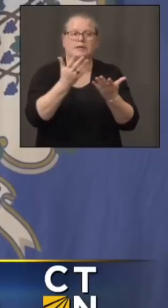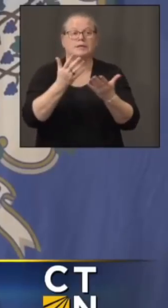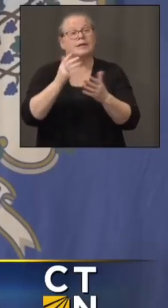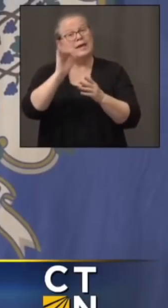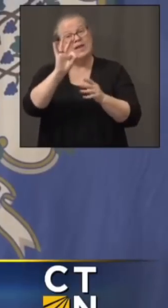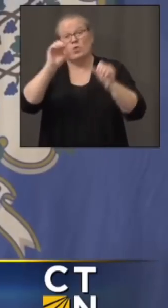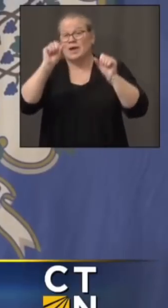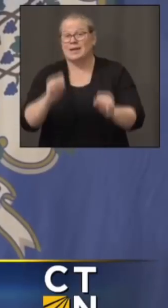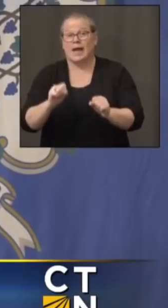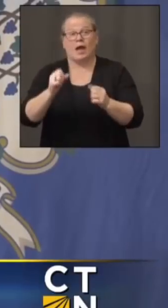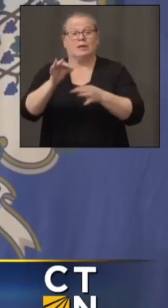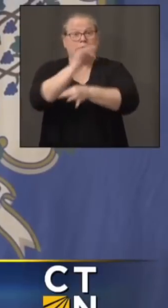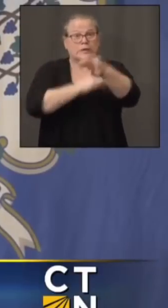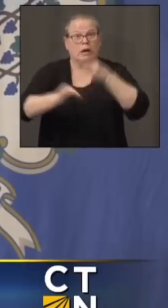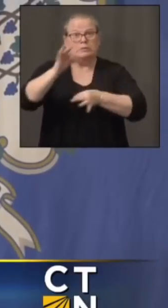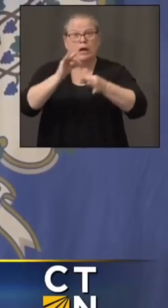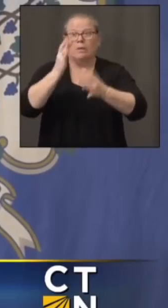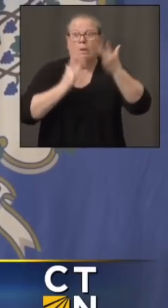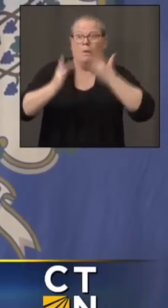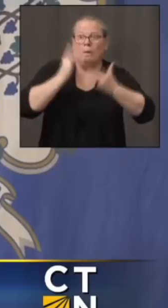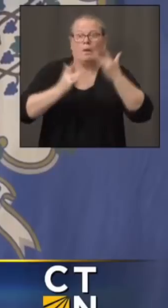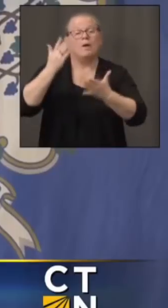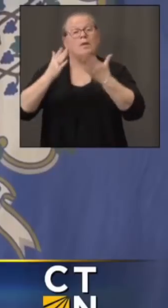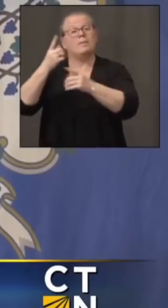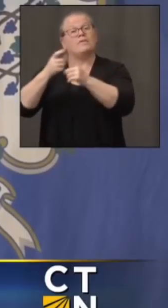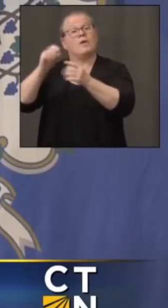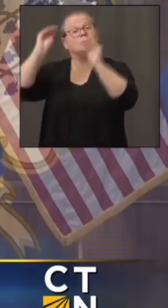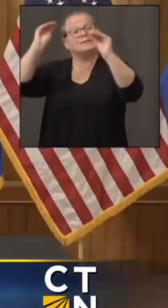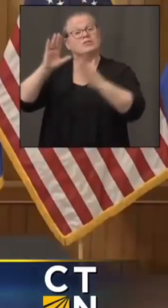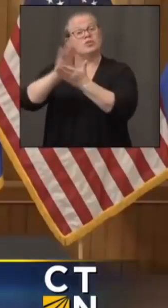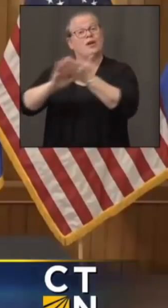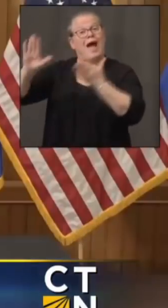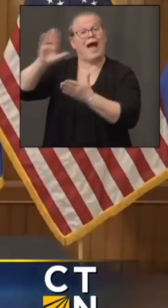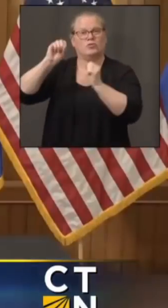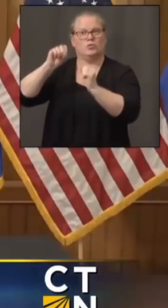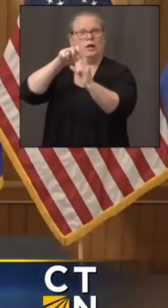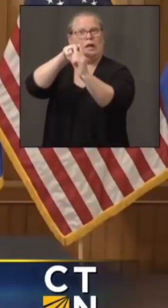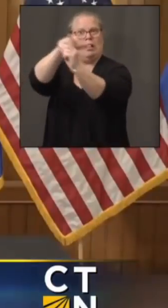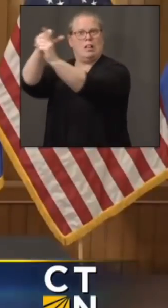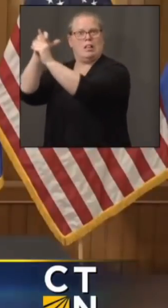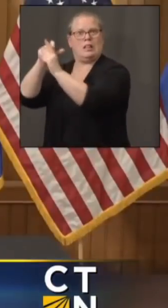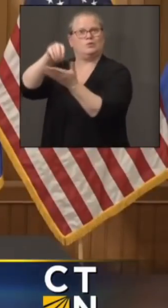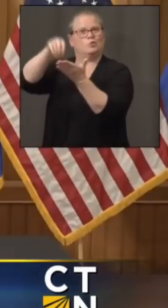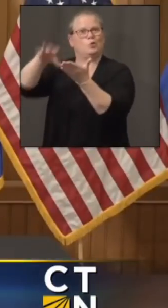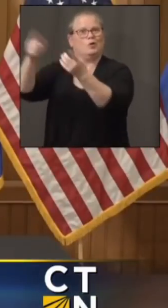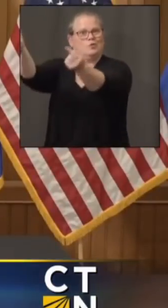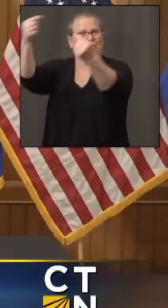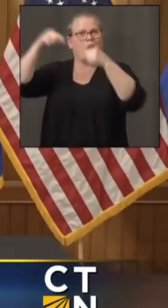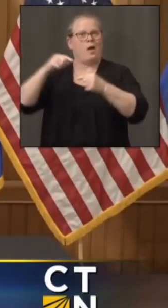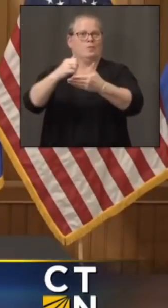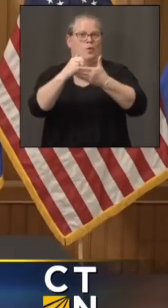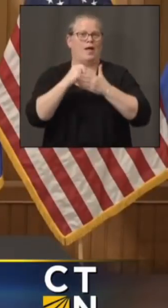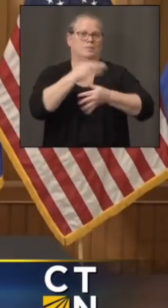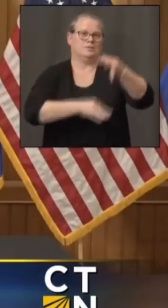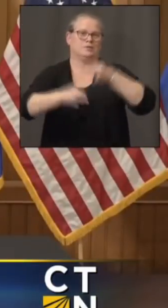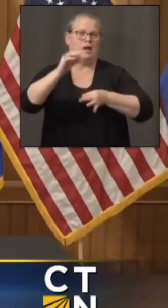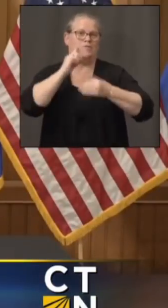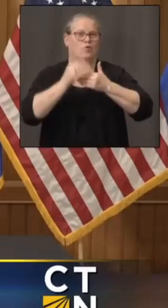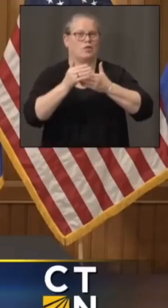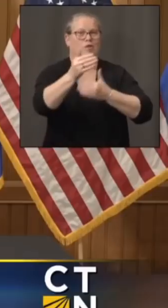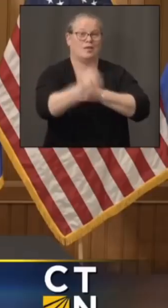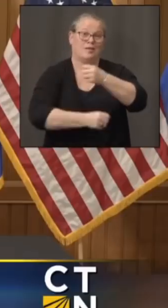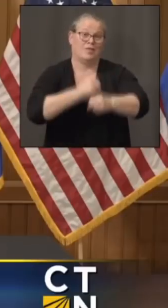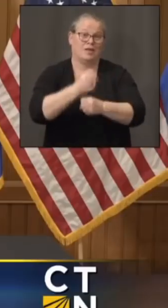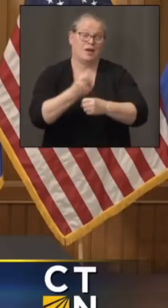calendar year. Thank you. News 12 Connecticut. Hi,